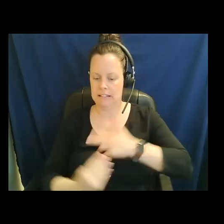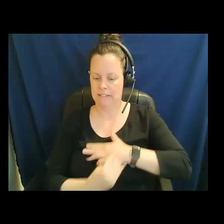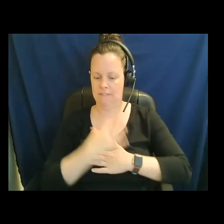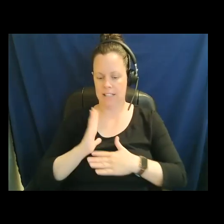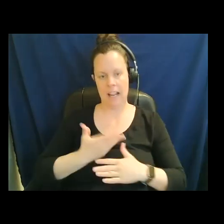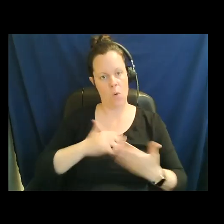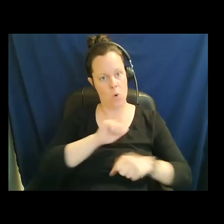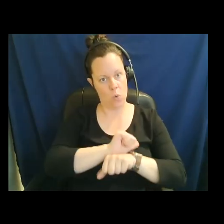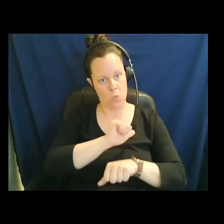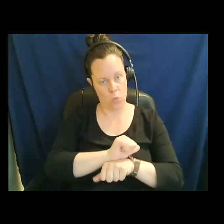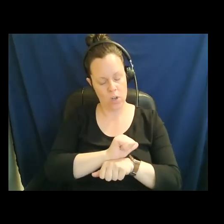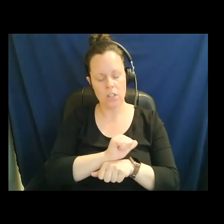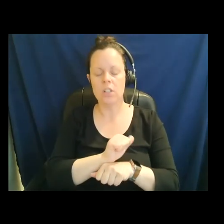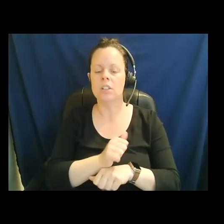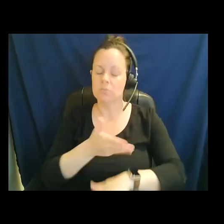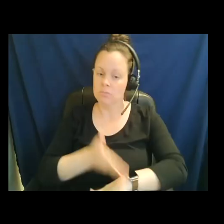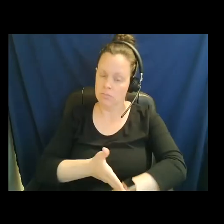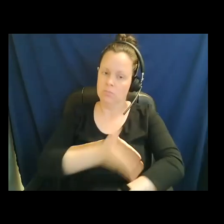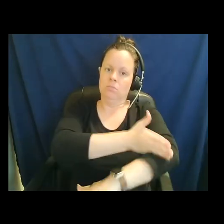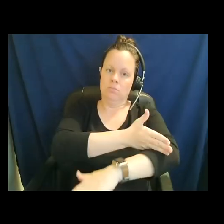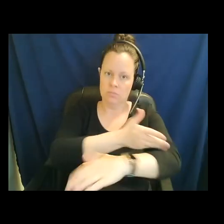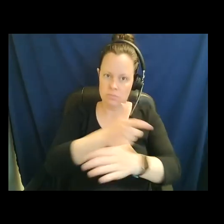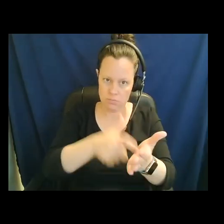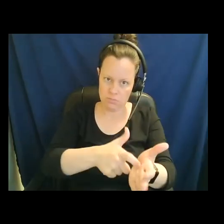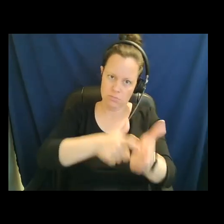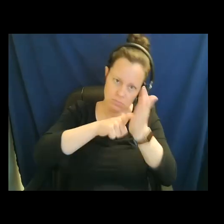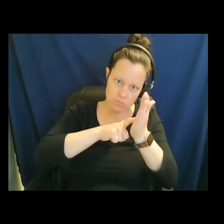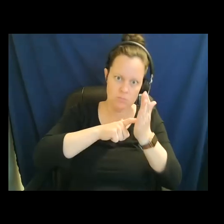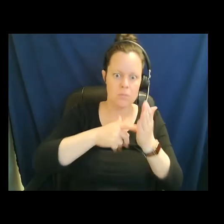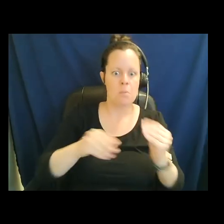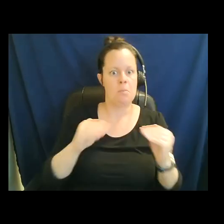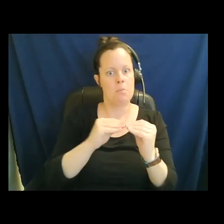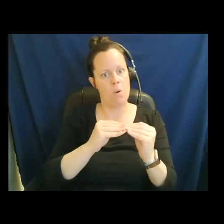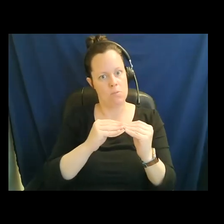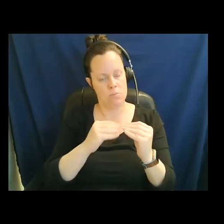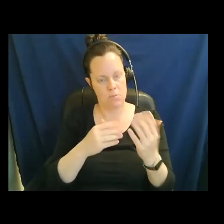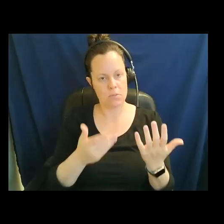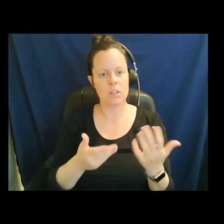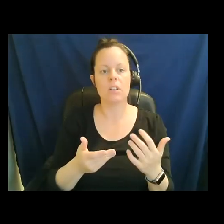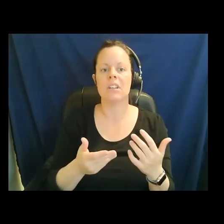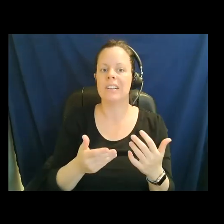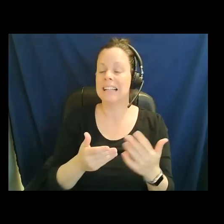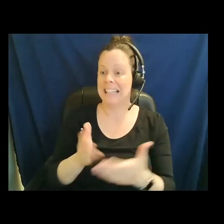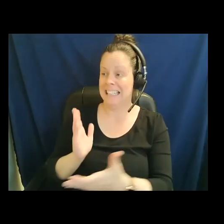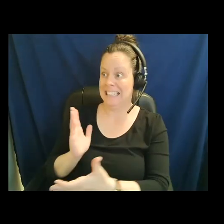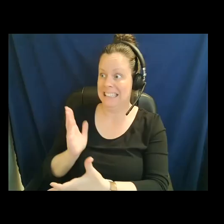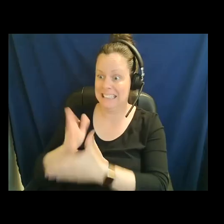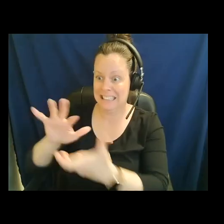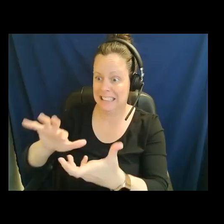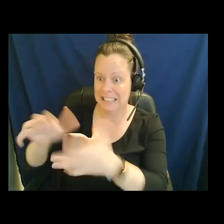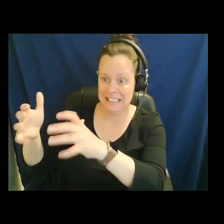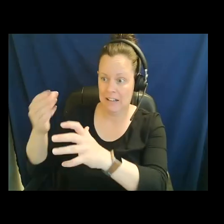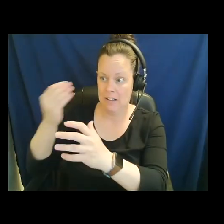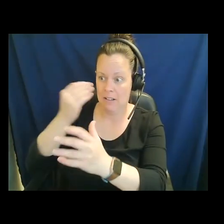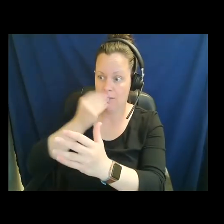There's significantly increased demand, a seriously interrupted supply chain, and substantially